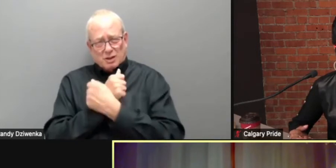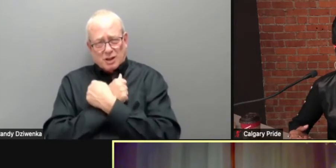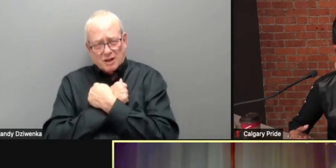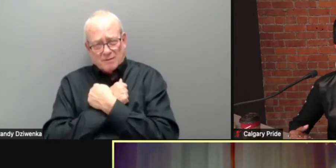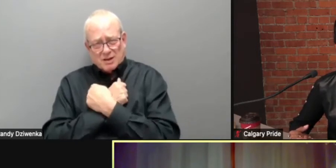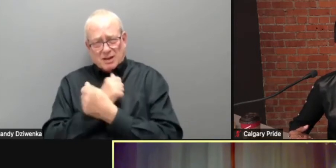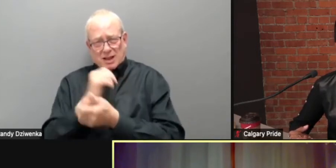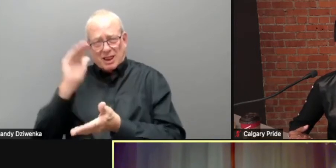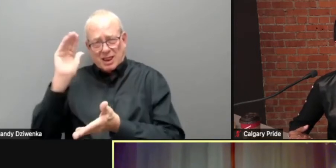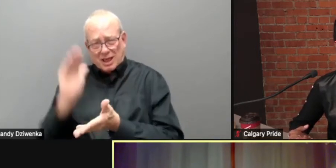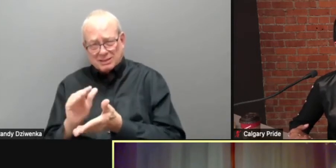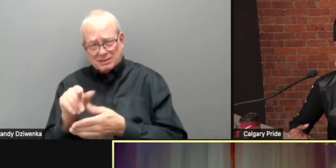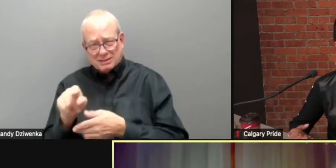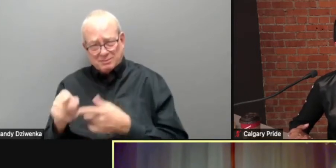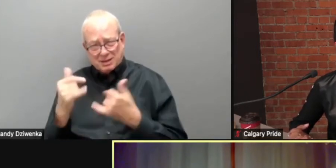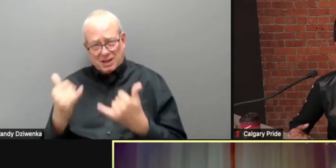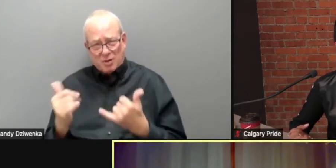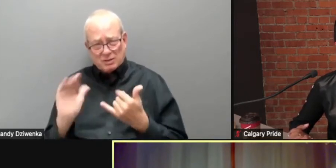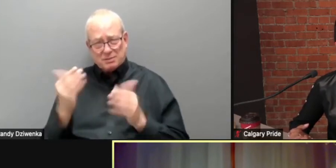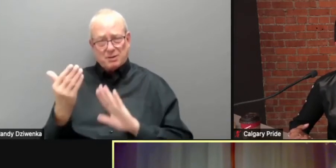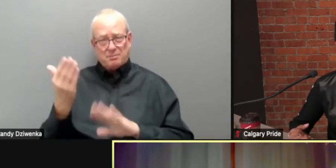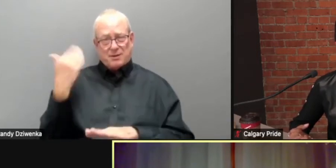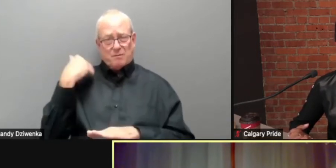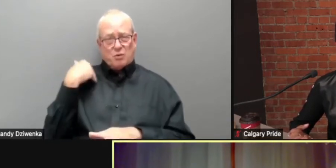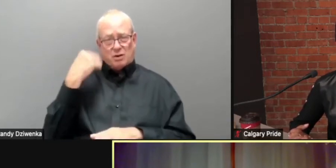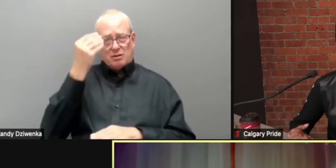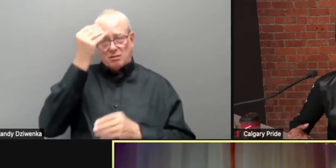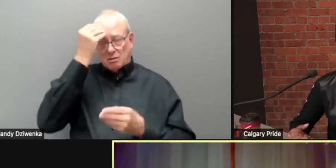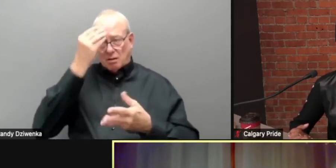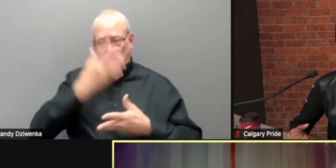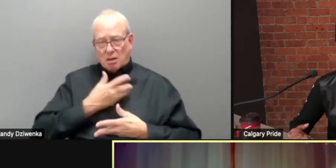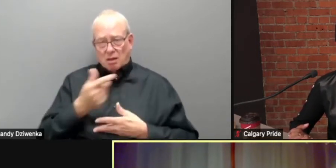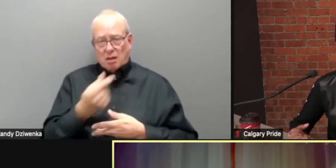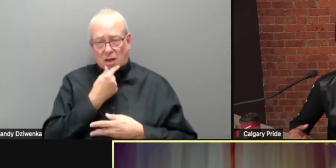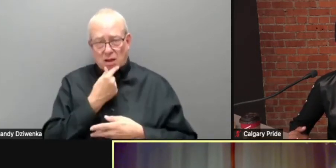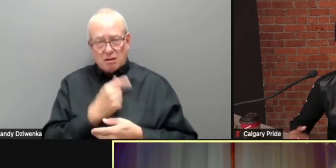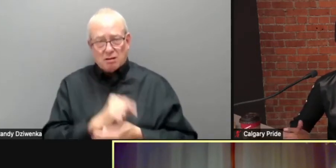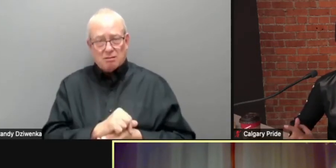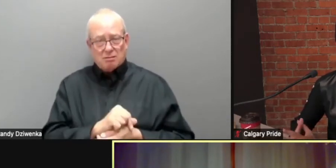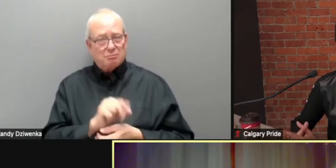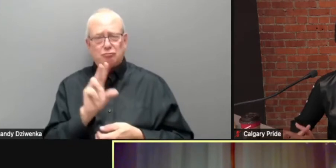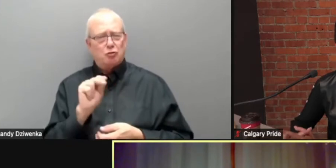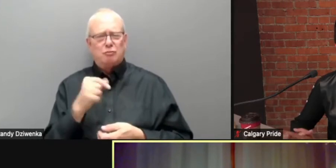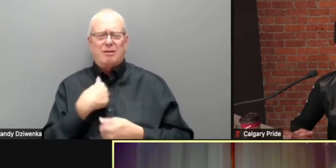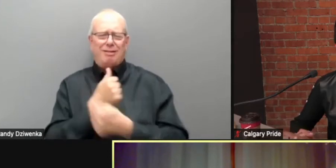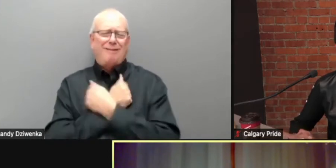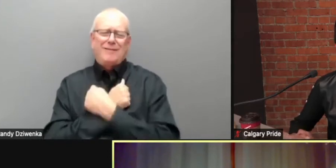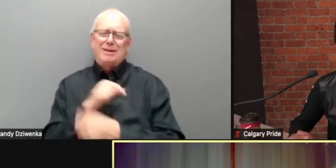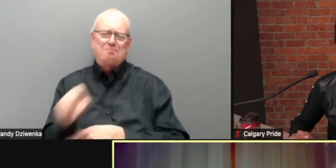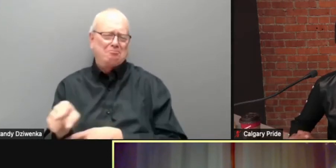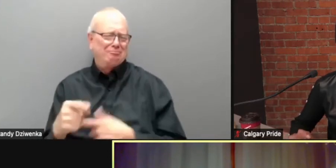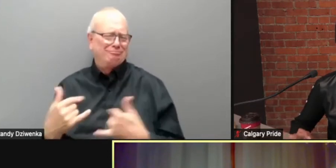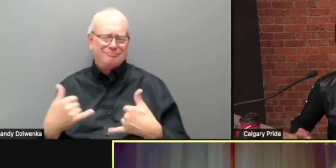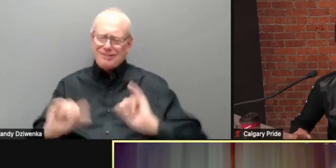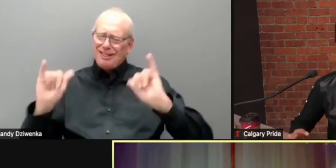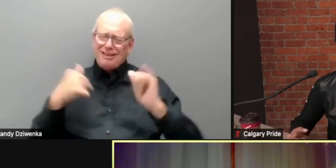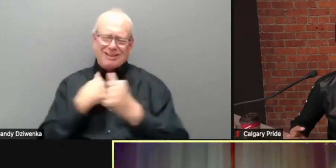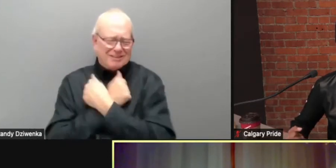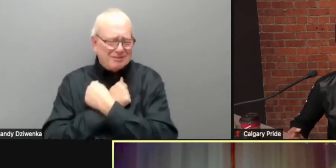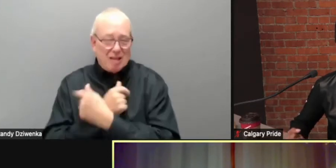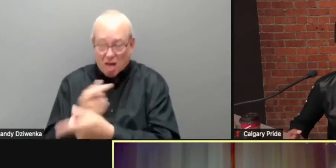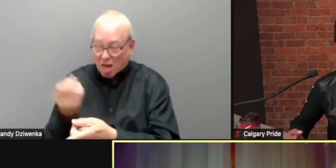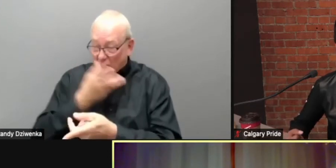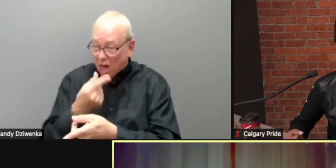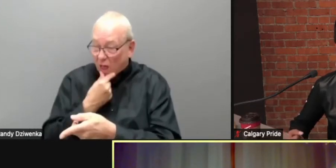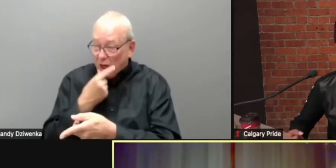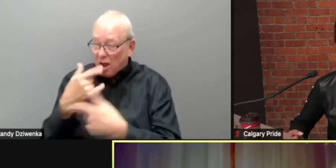before? And the answer came out, no, you still love him the same. And now to that love, I